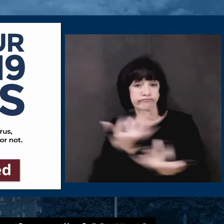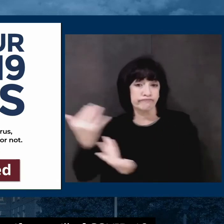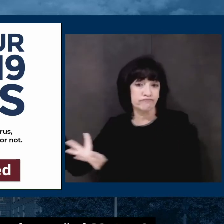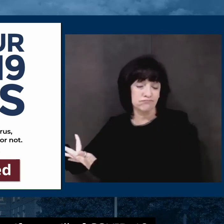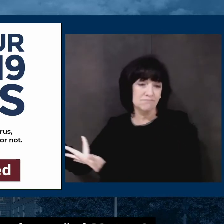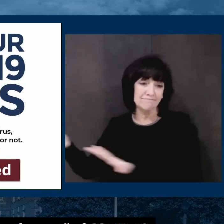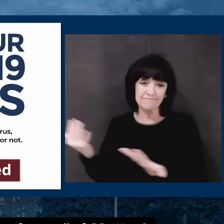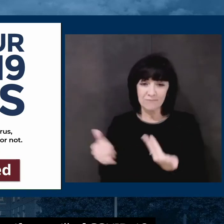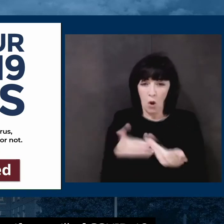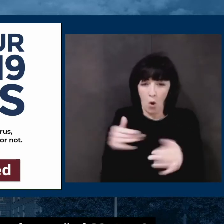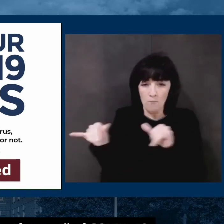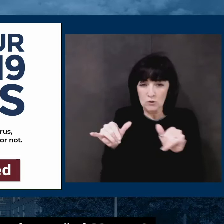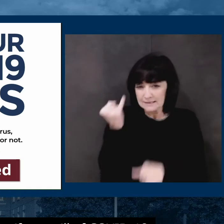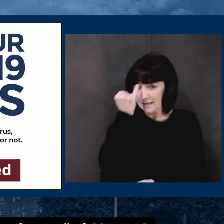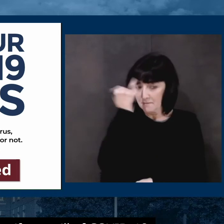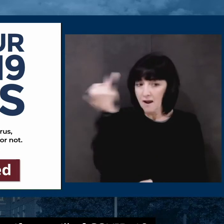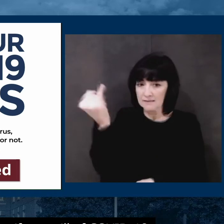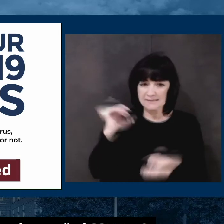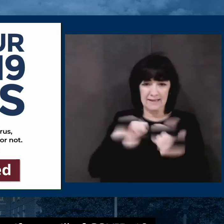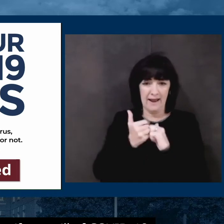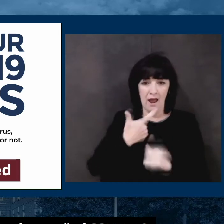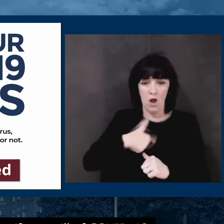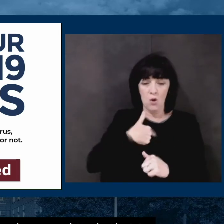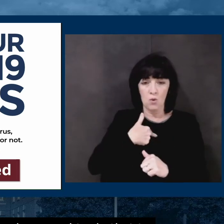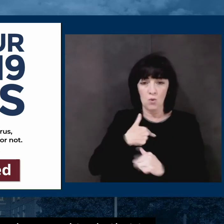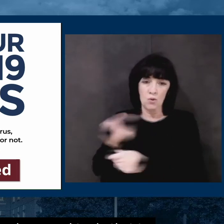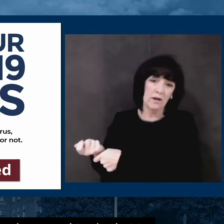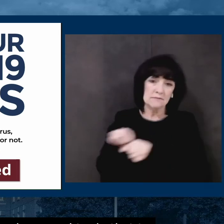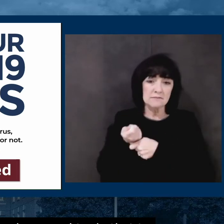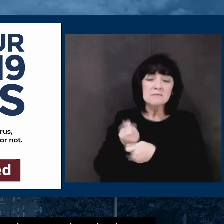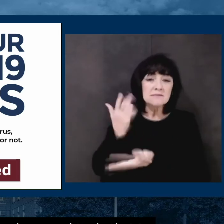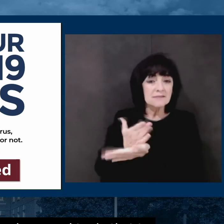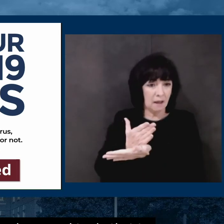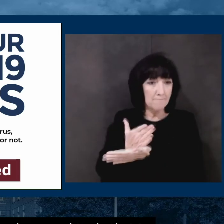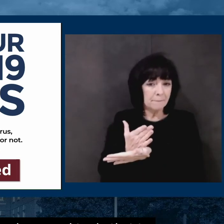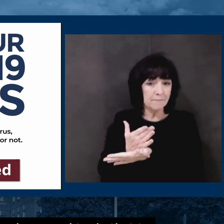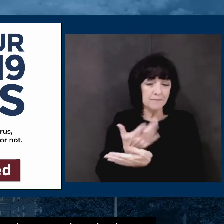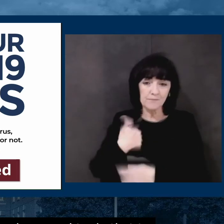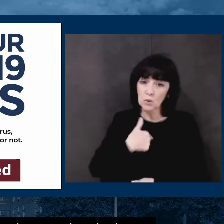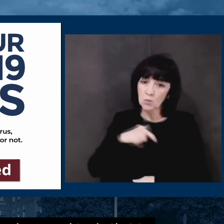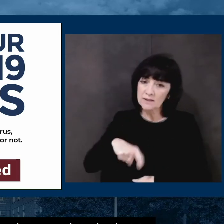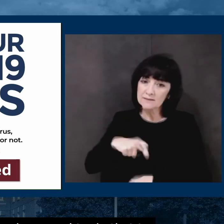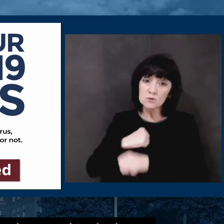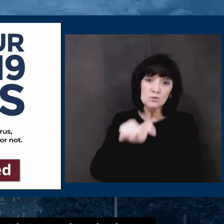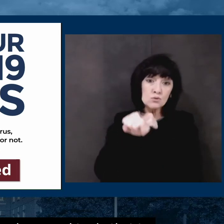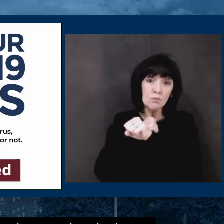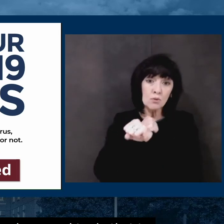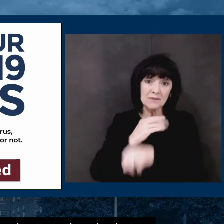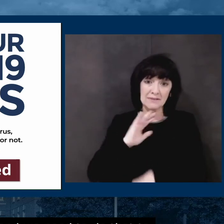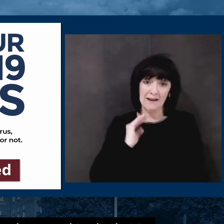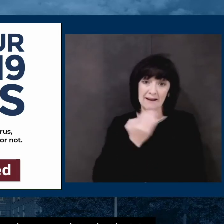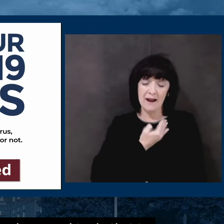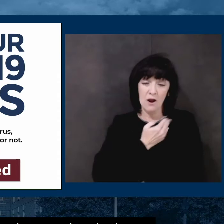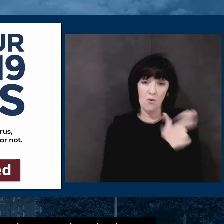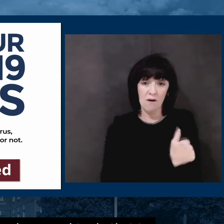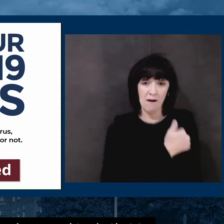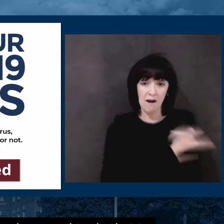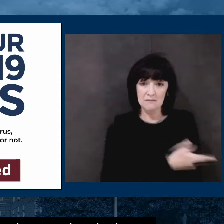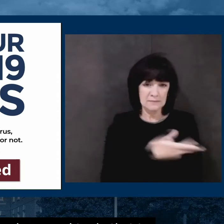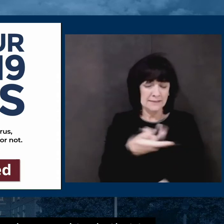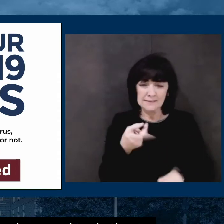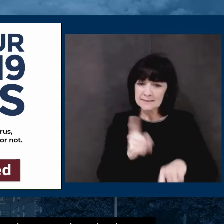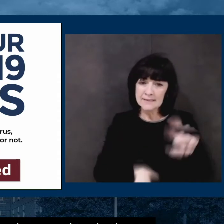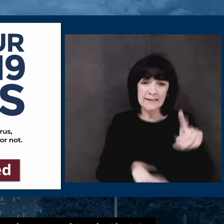to do that to protect hospital capacity care, limited mostly by